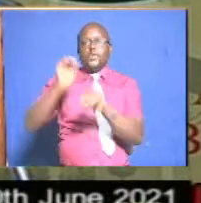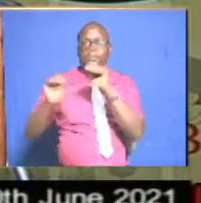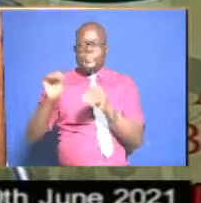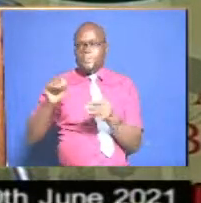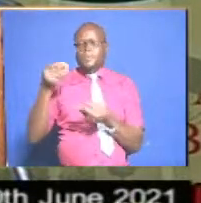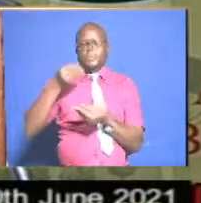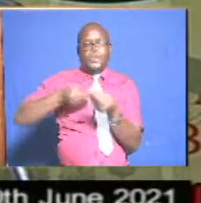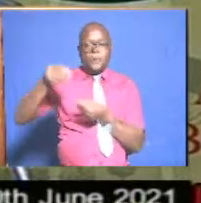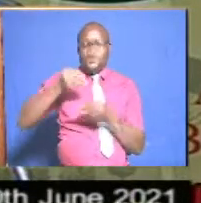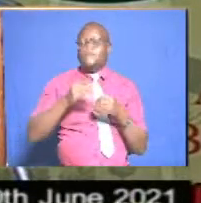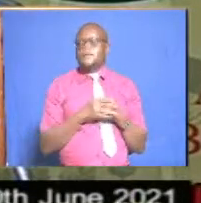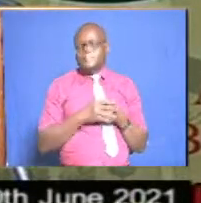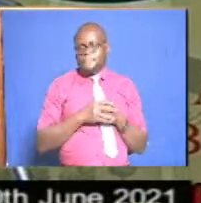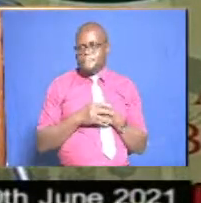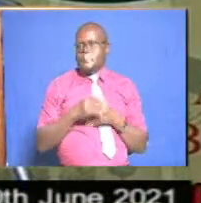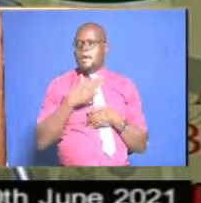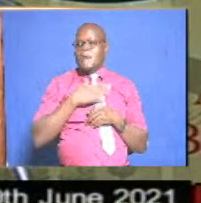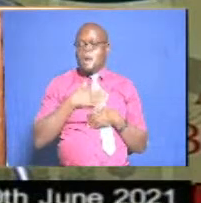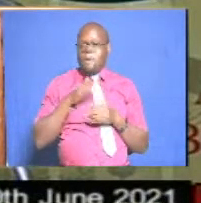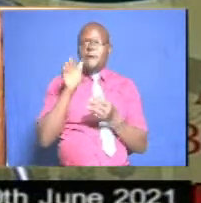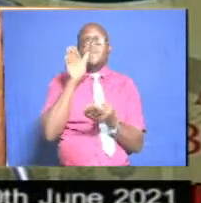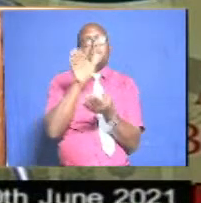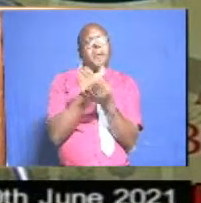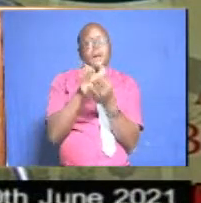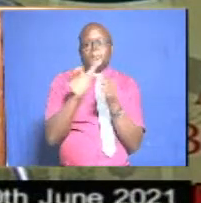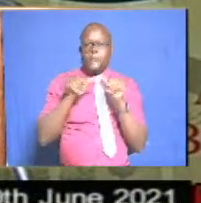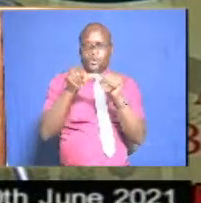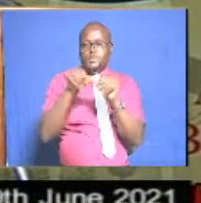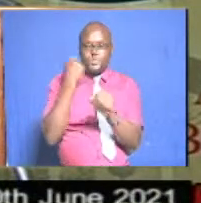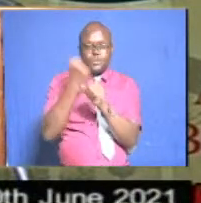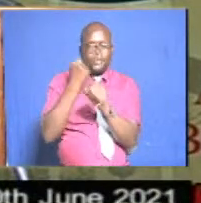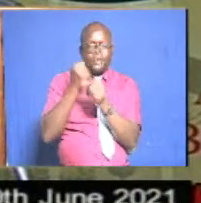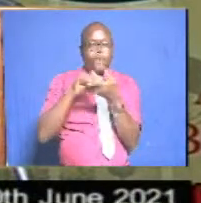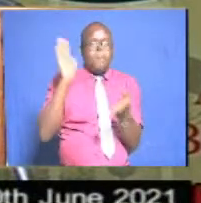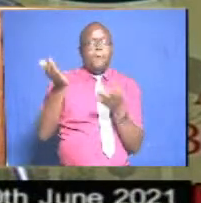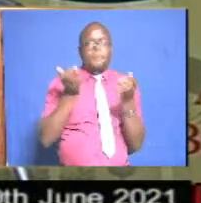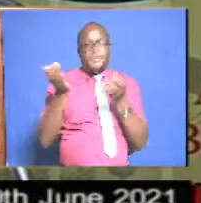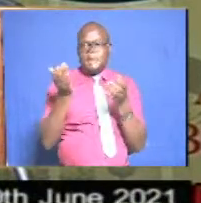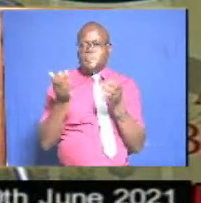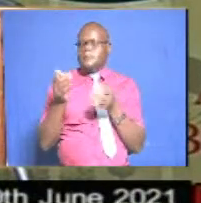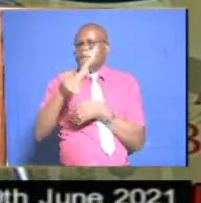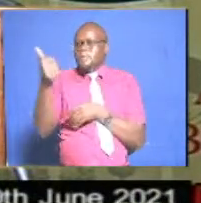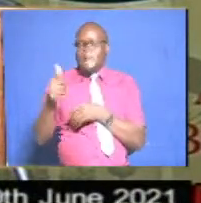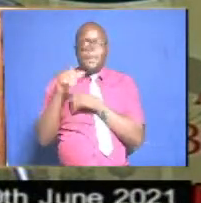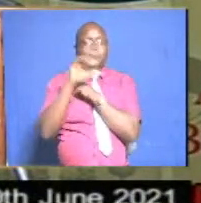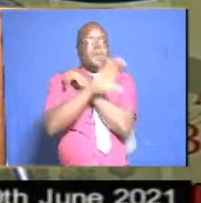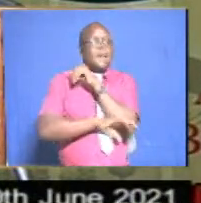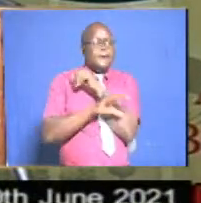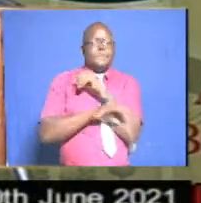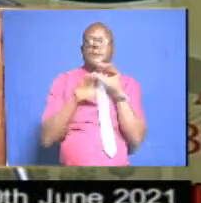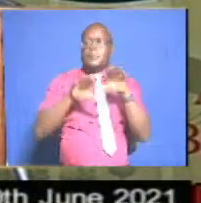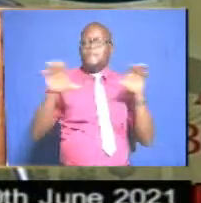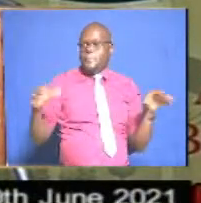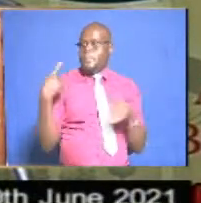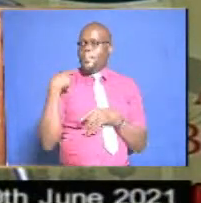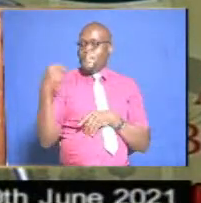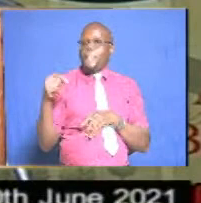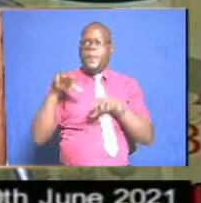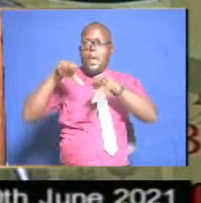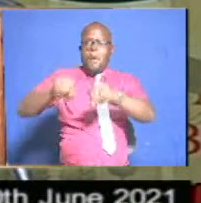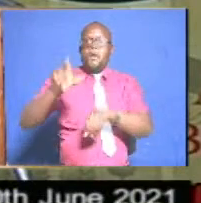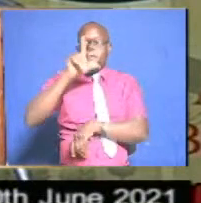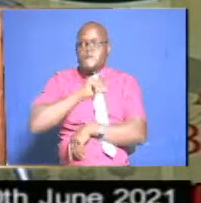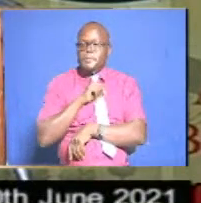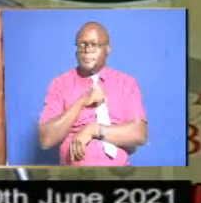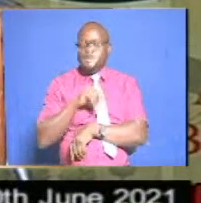growth. Our commercial banks continue to expand their businesses to the neighboring markets, including recent acquisitions in